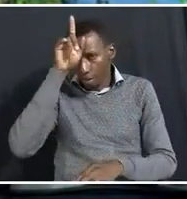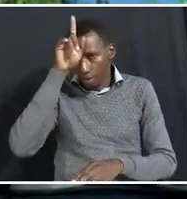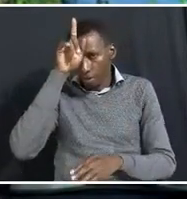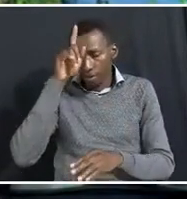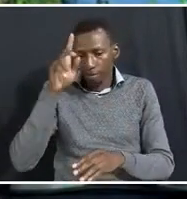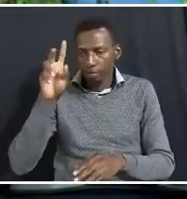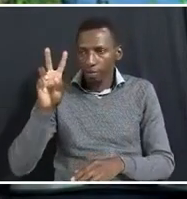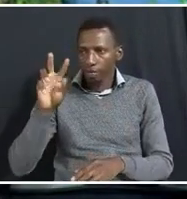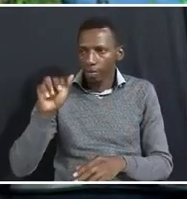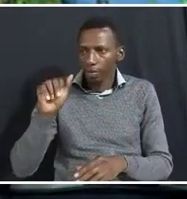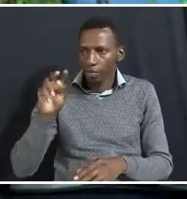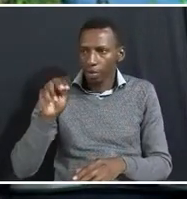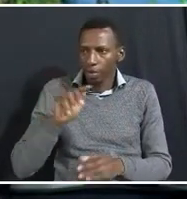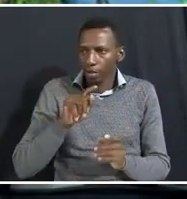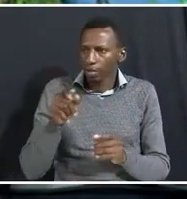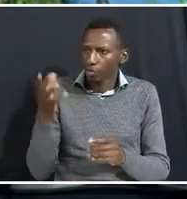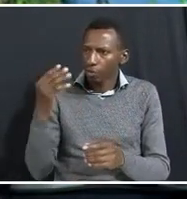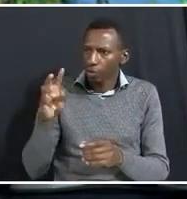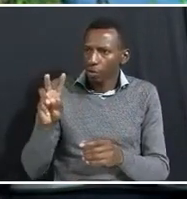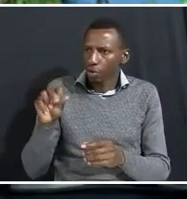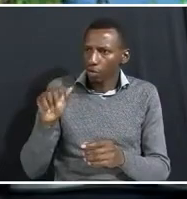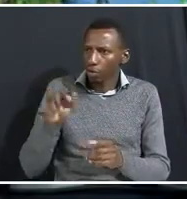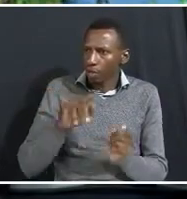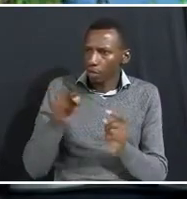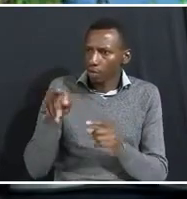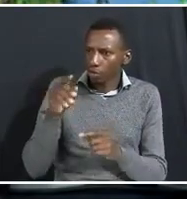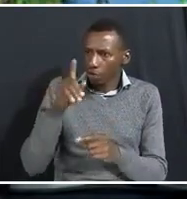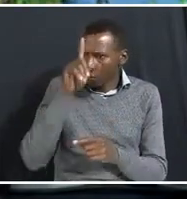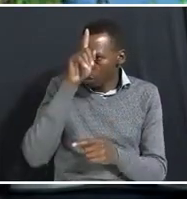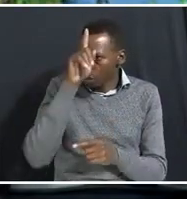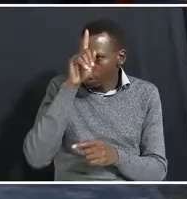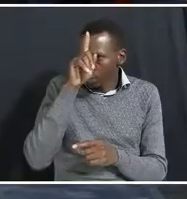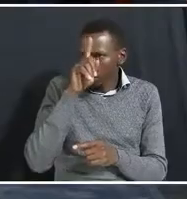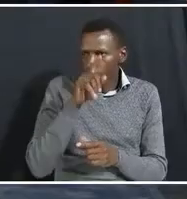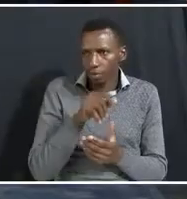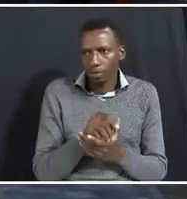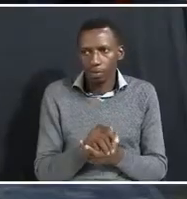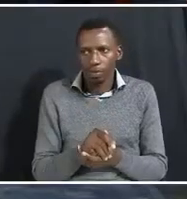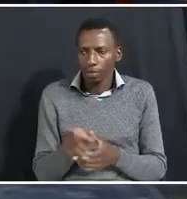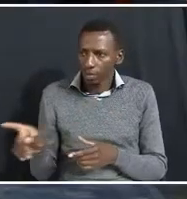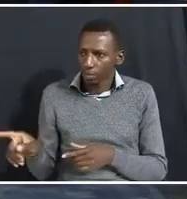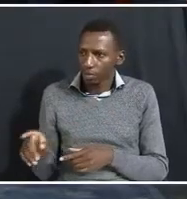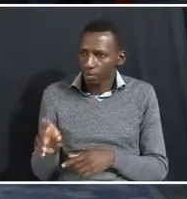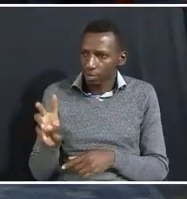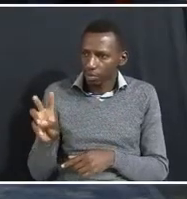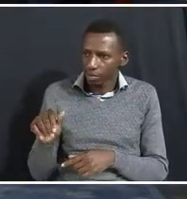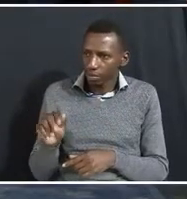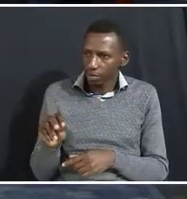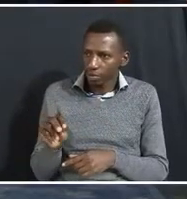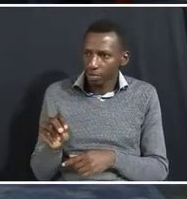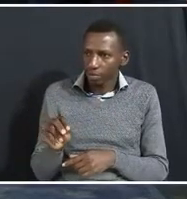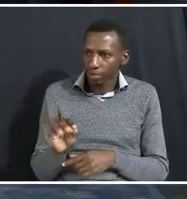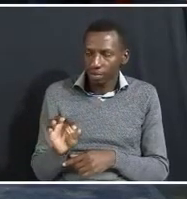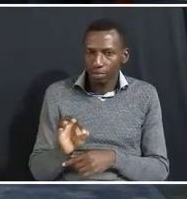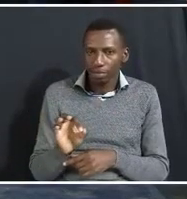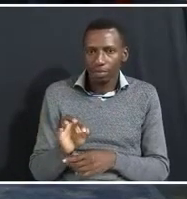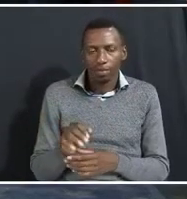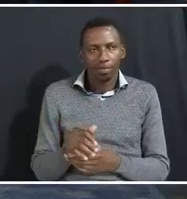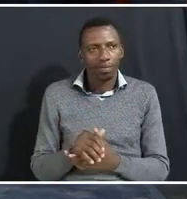And so the van is serving the church well. Thank you. Thank you very much. Sister